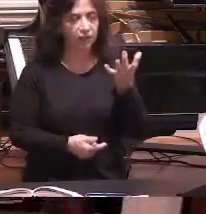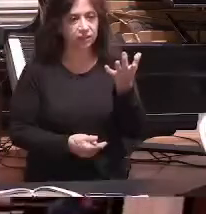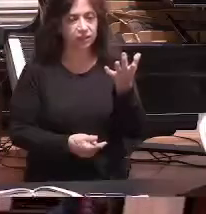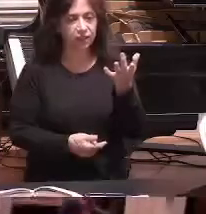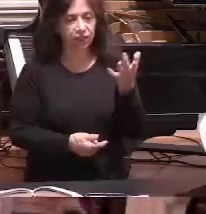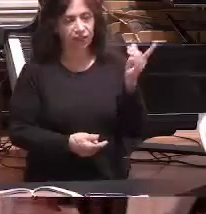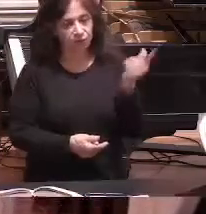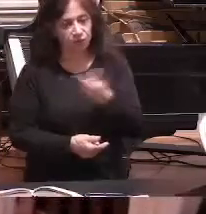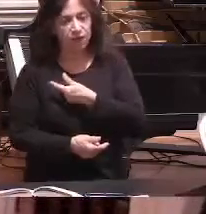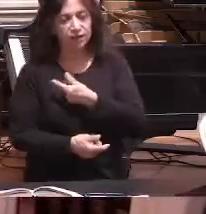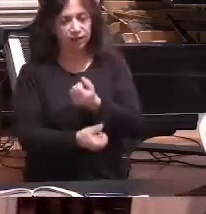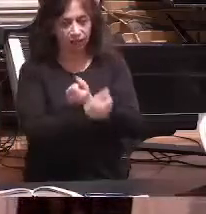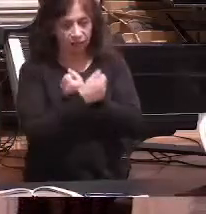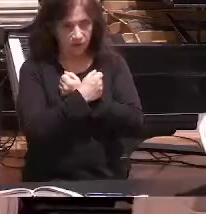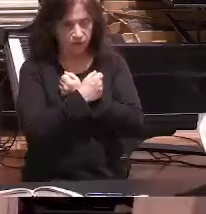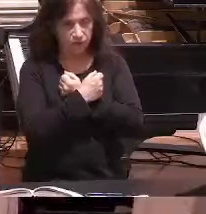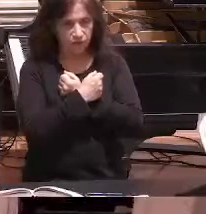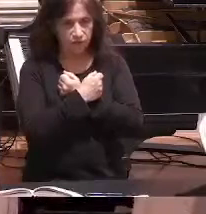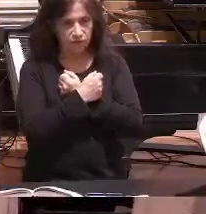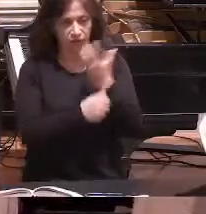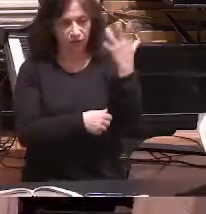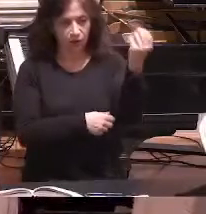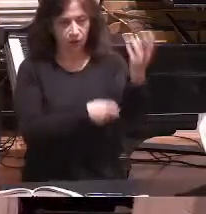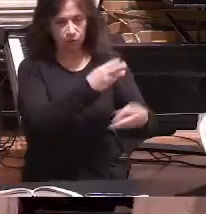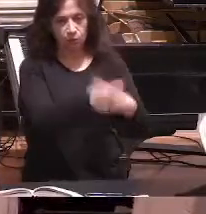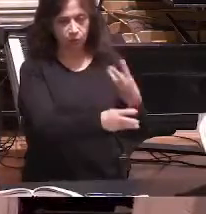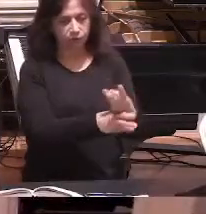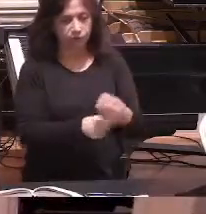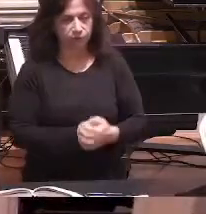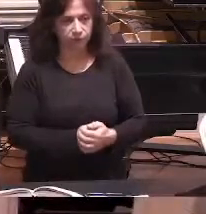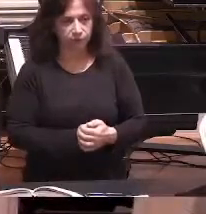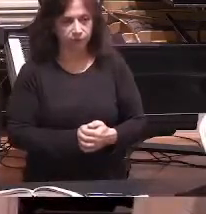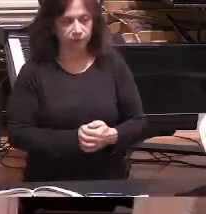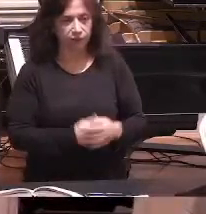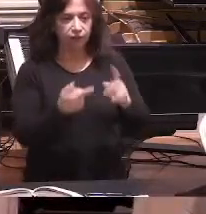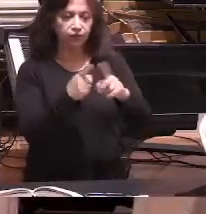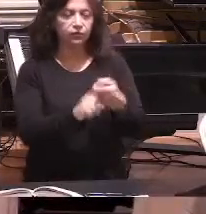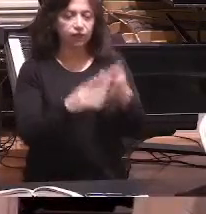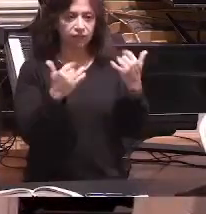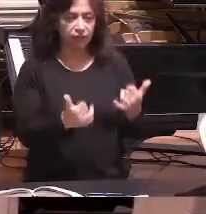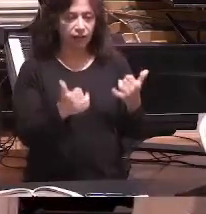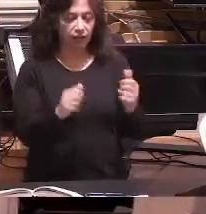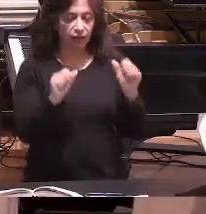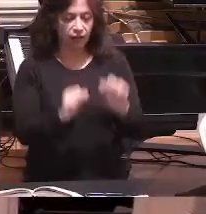and grace and love out into the world. So